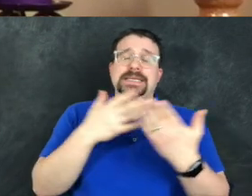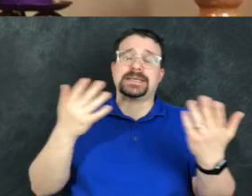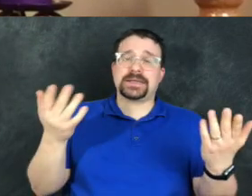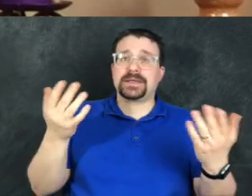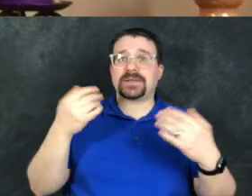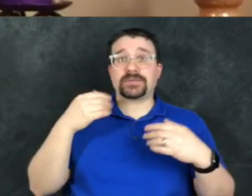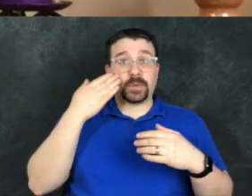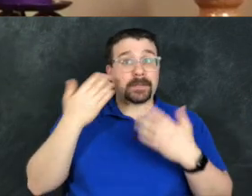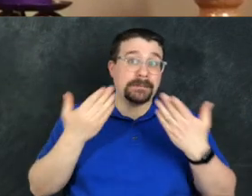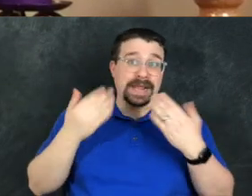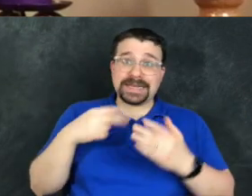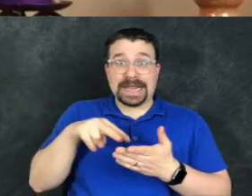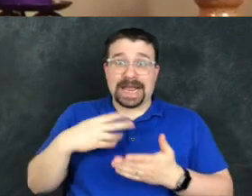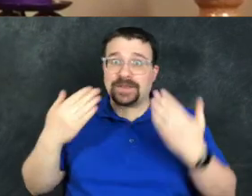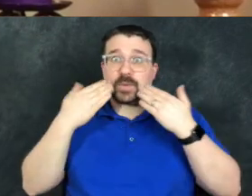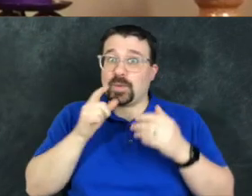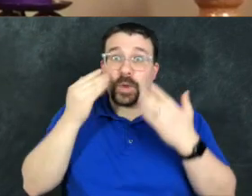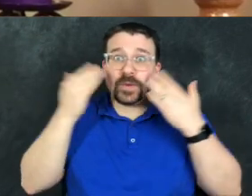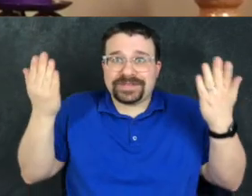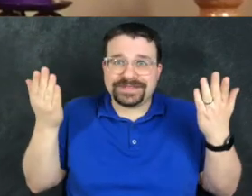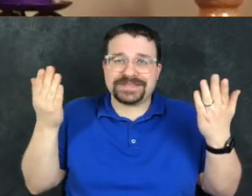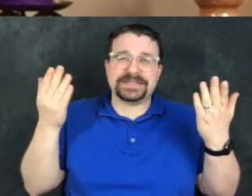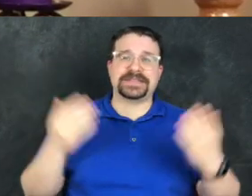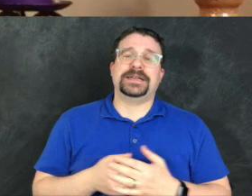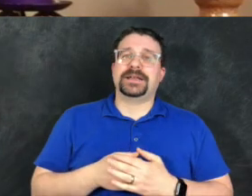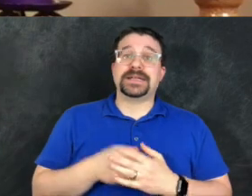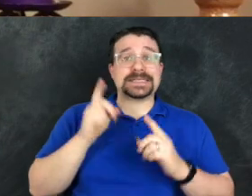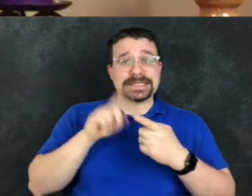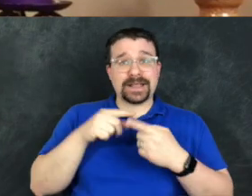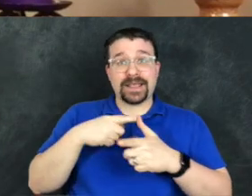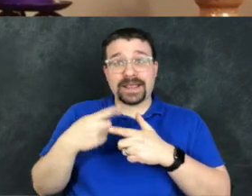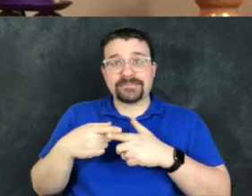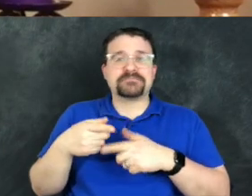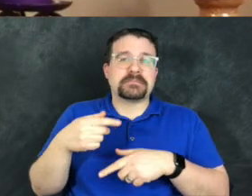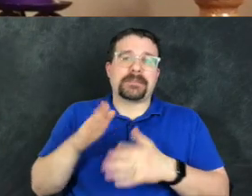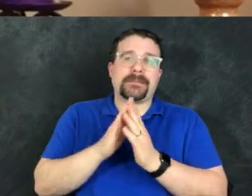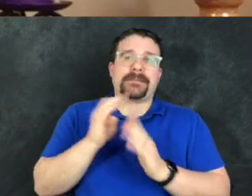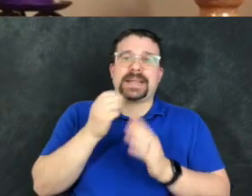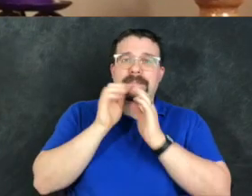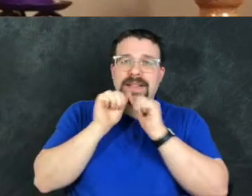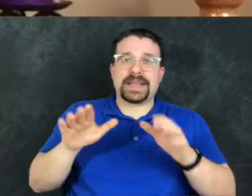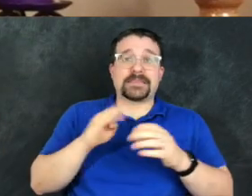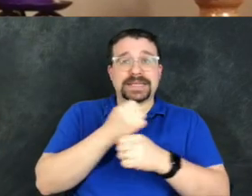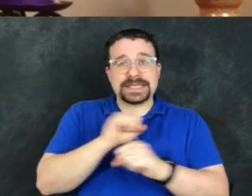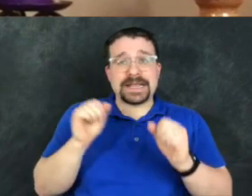sing. We might even dance. Who knows? But until then, be